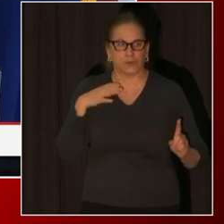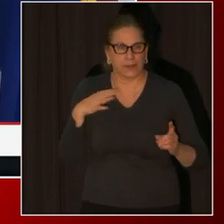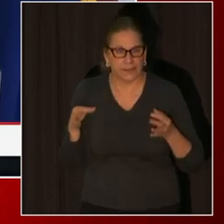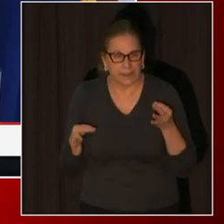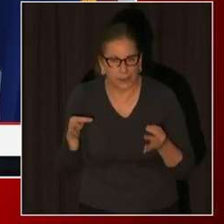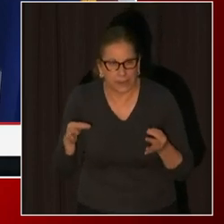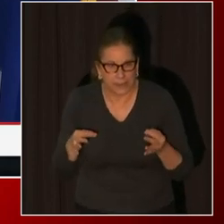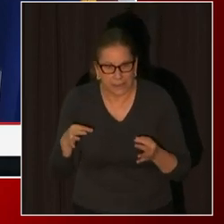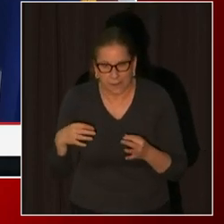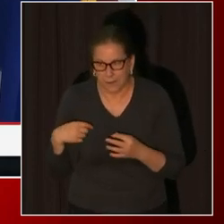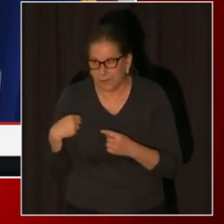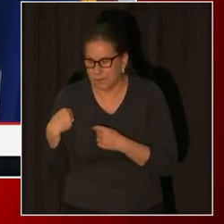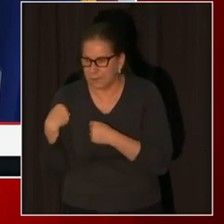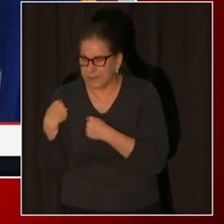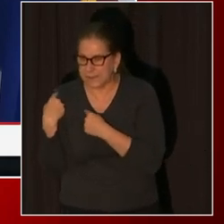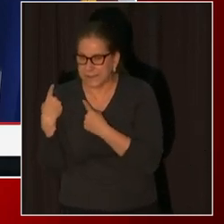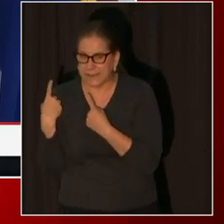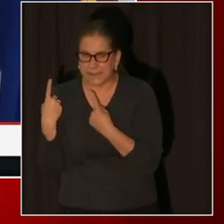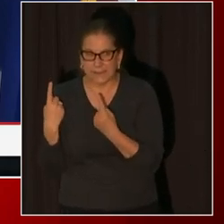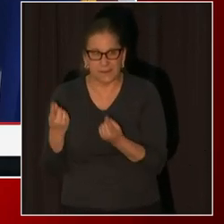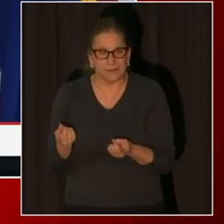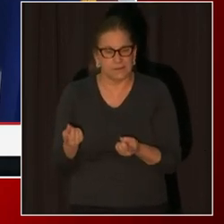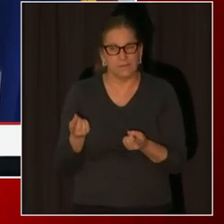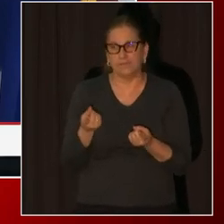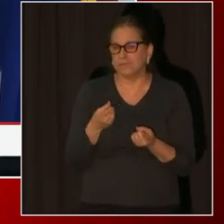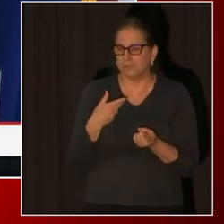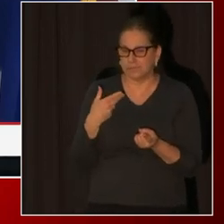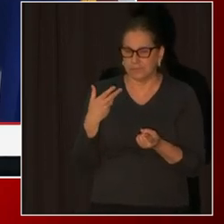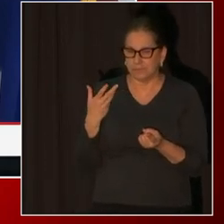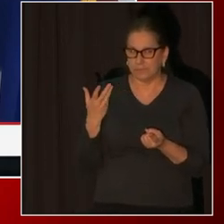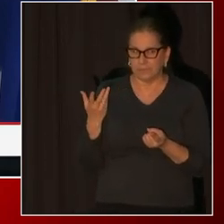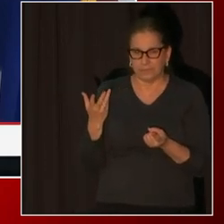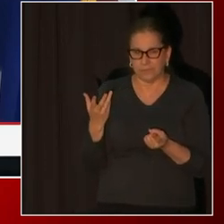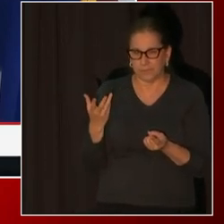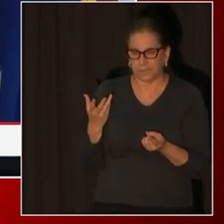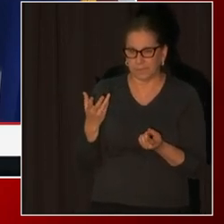went to our revised or virtual operations.